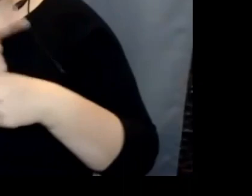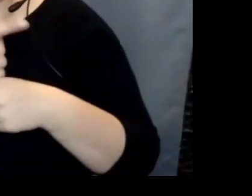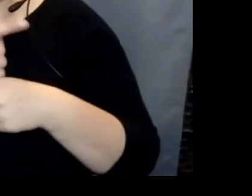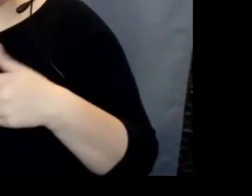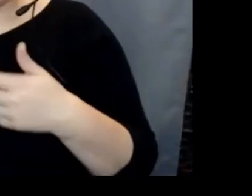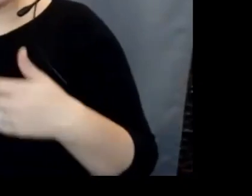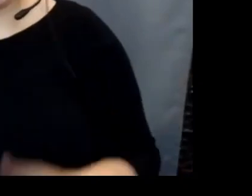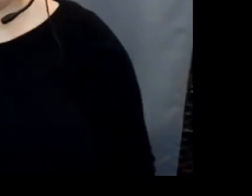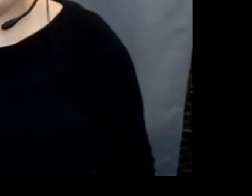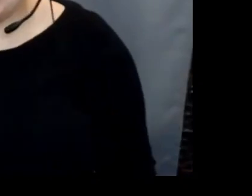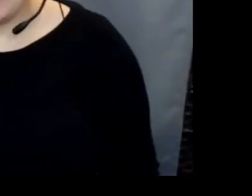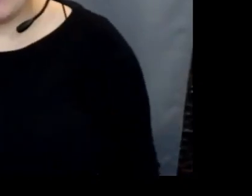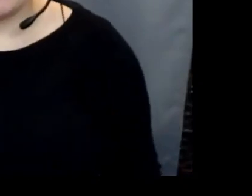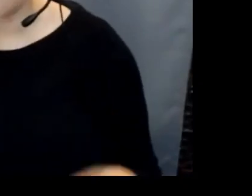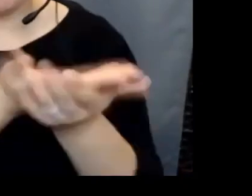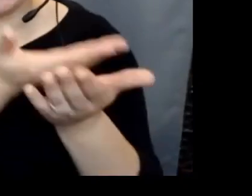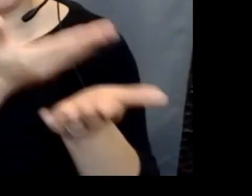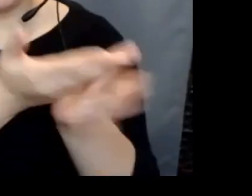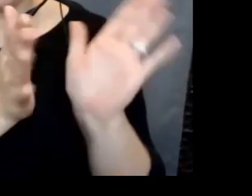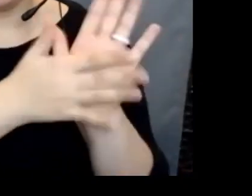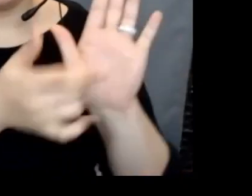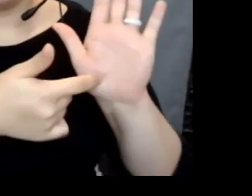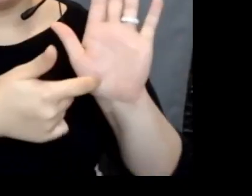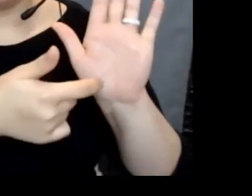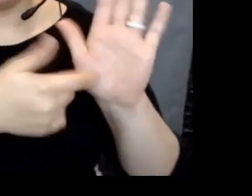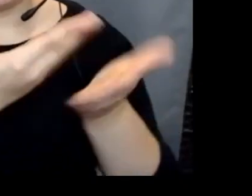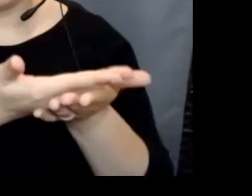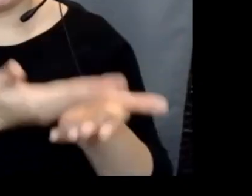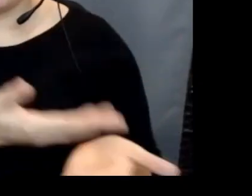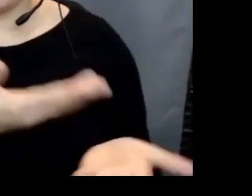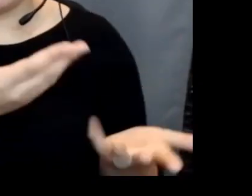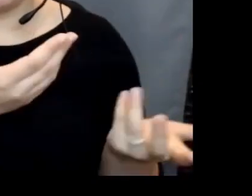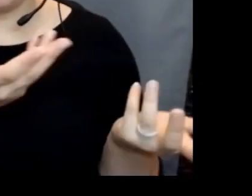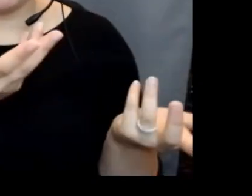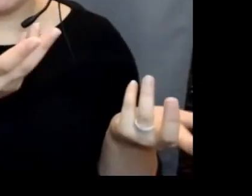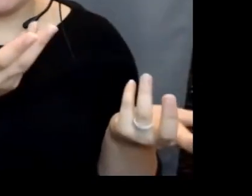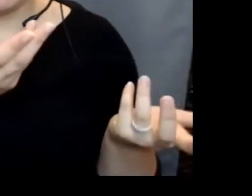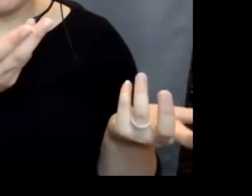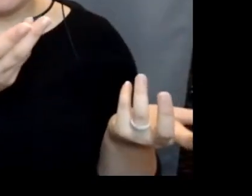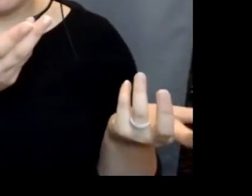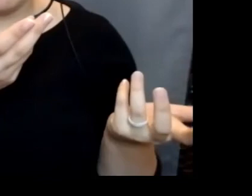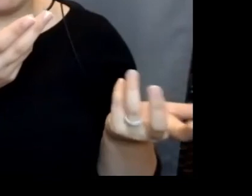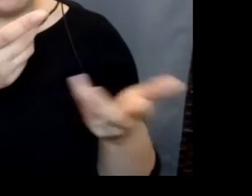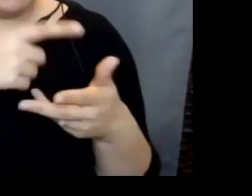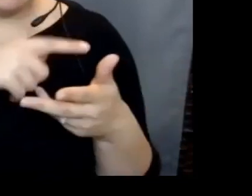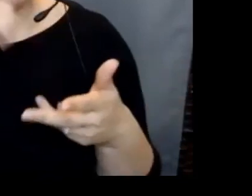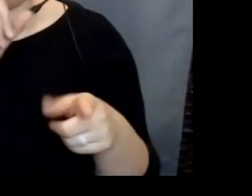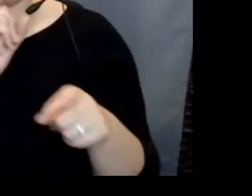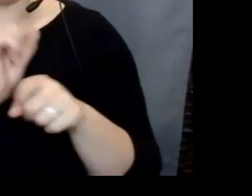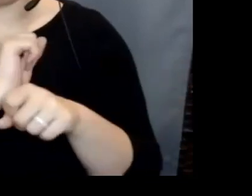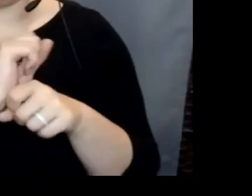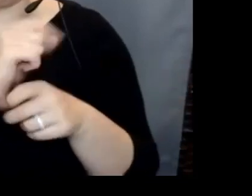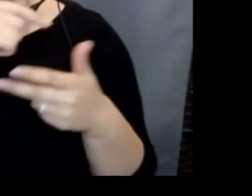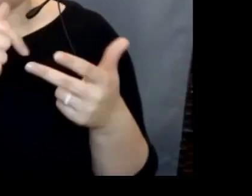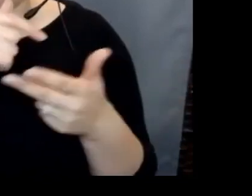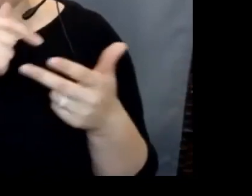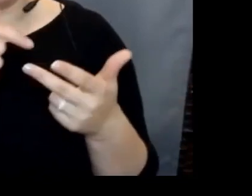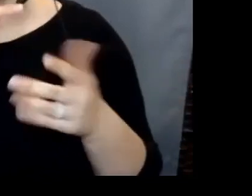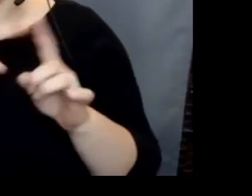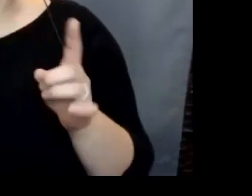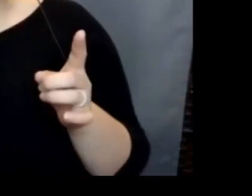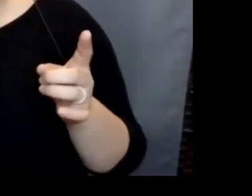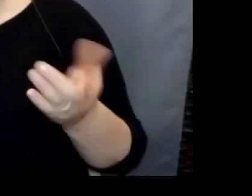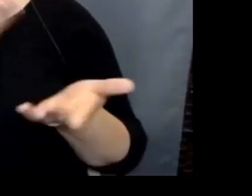knowing that you have the documentation on hand to support, even though you can't select the option online, to support that you are